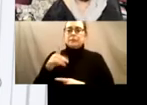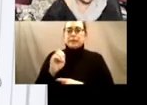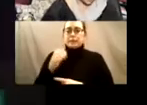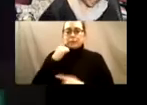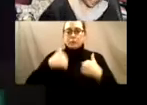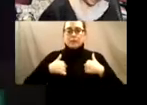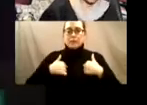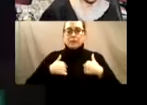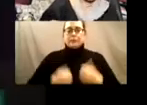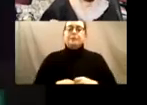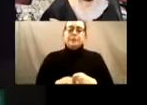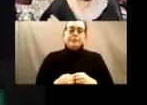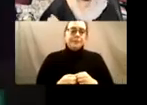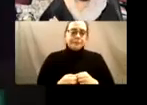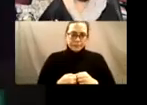Next one.